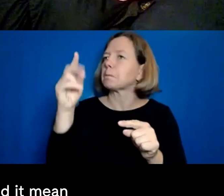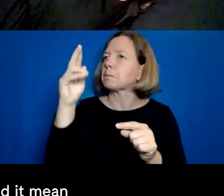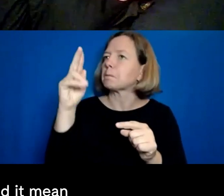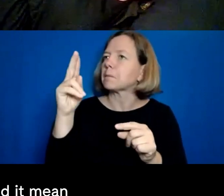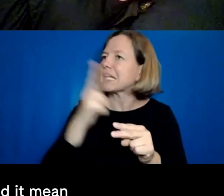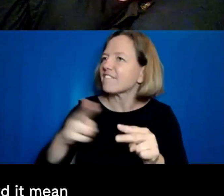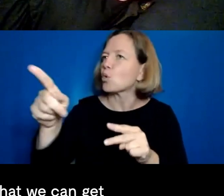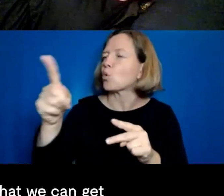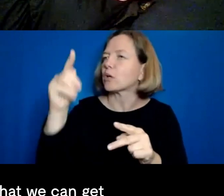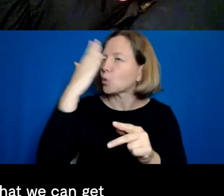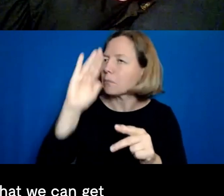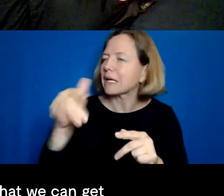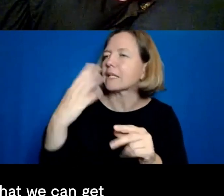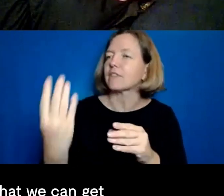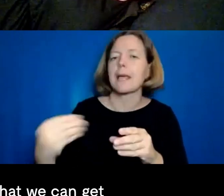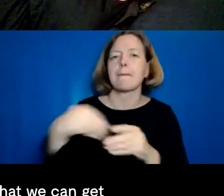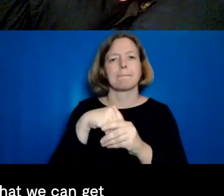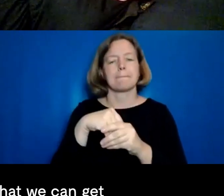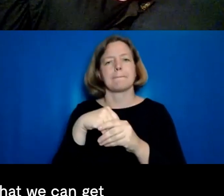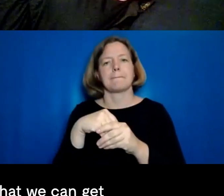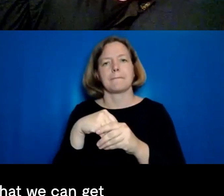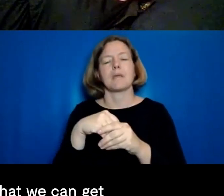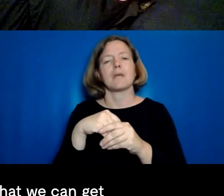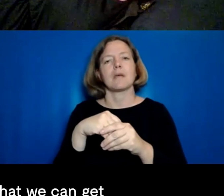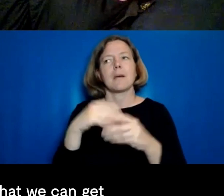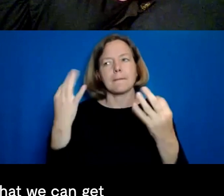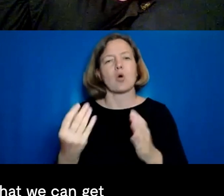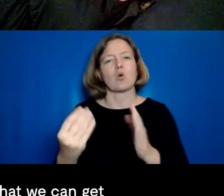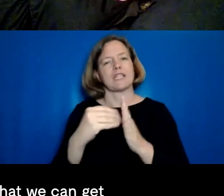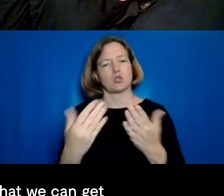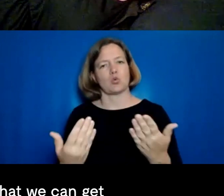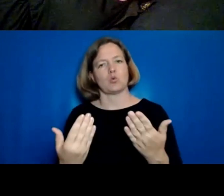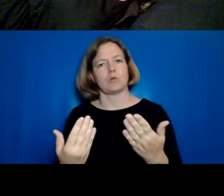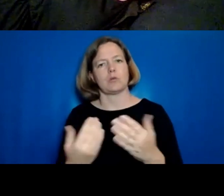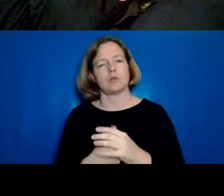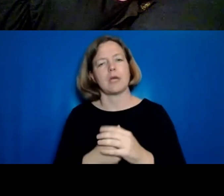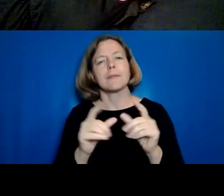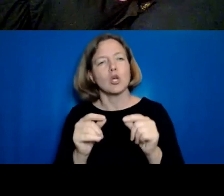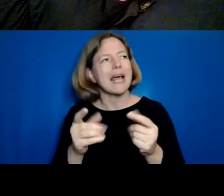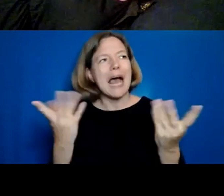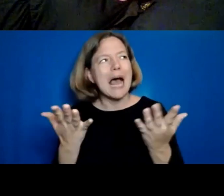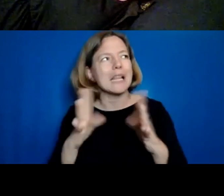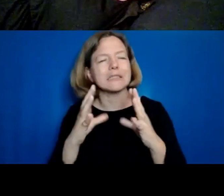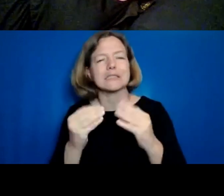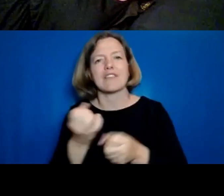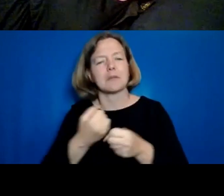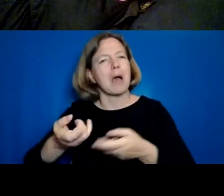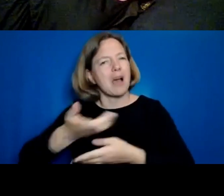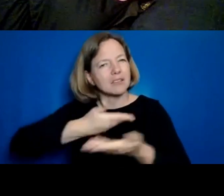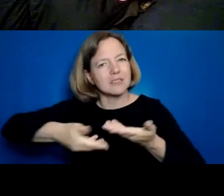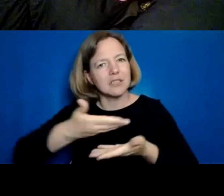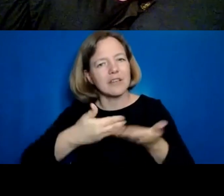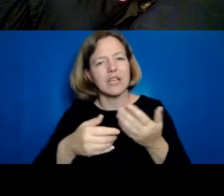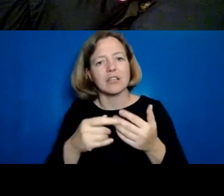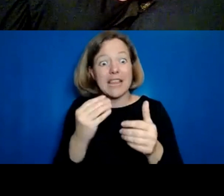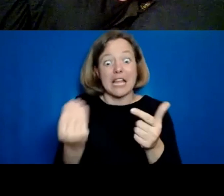as aesthetic, or, that I think that we can get more out of each thing that we're doing rather than ticking off so many